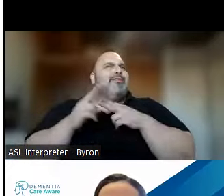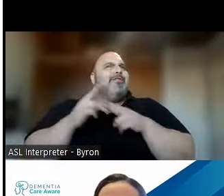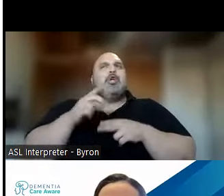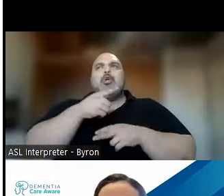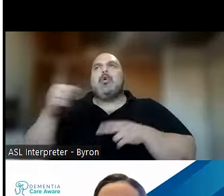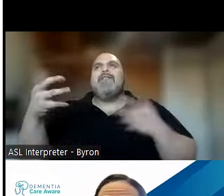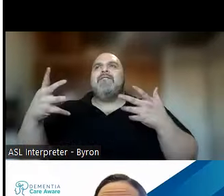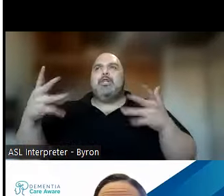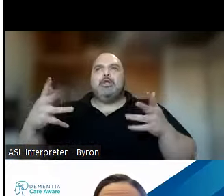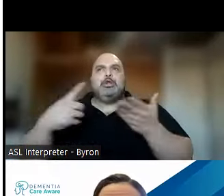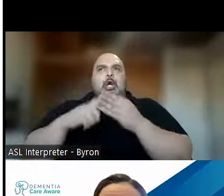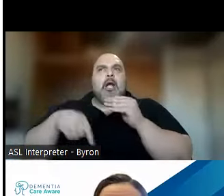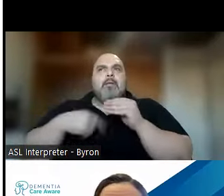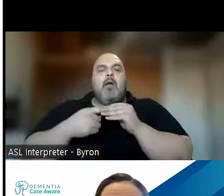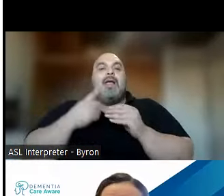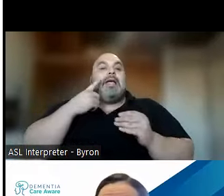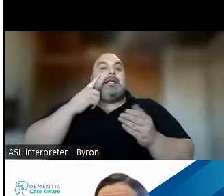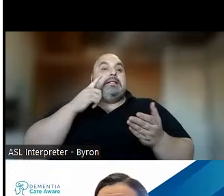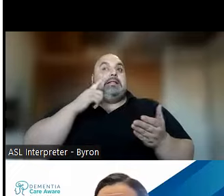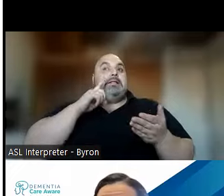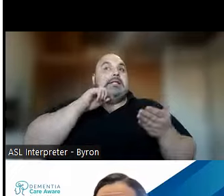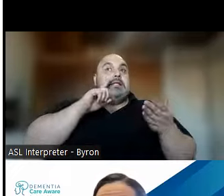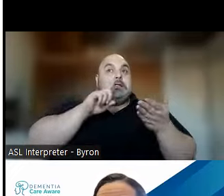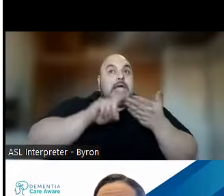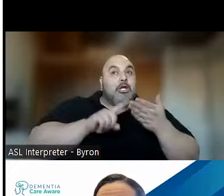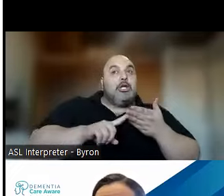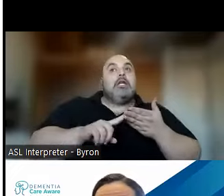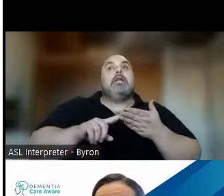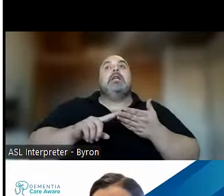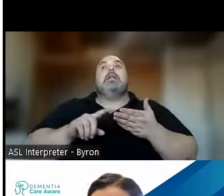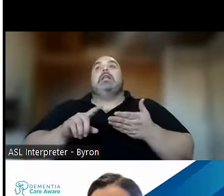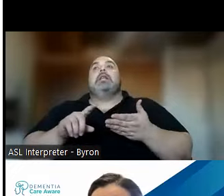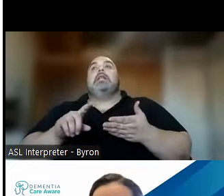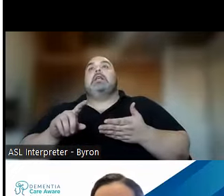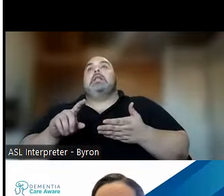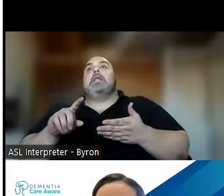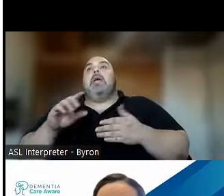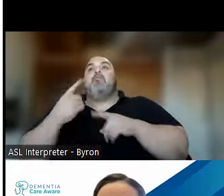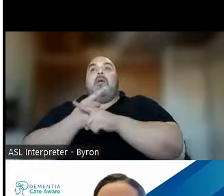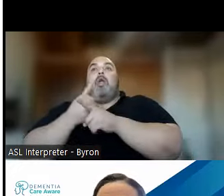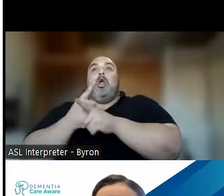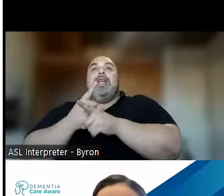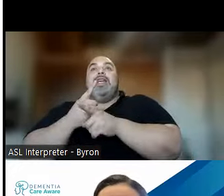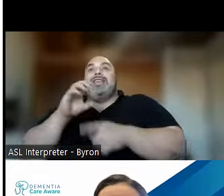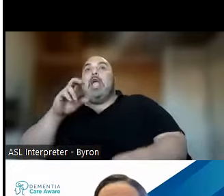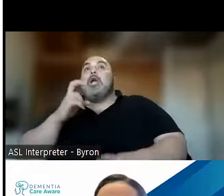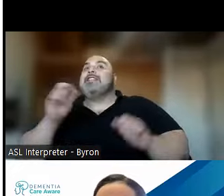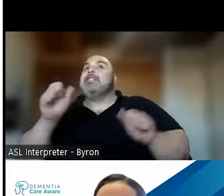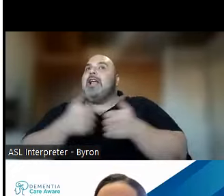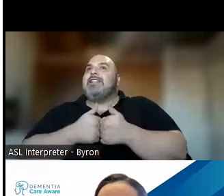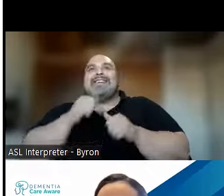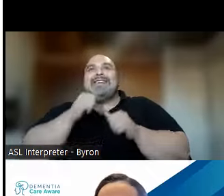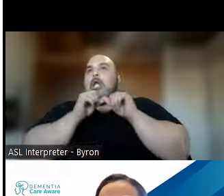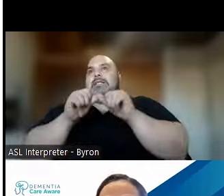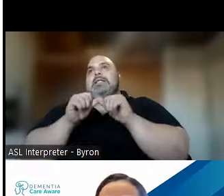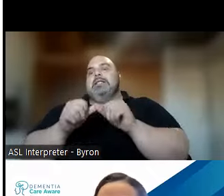talking about this, but detection in primary care is challenging and inconsistent at best. And we know a lot about why.